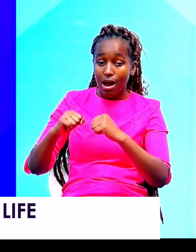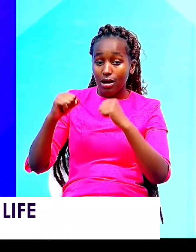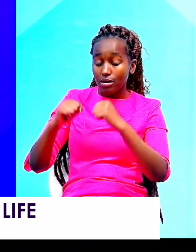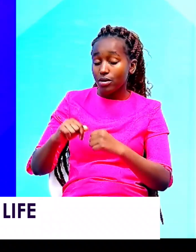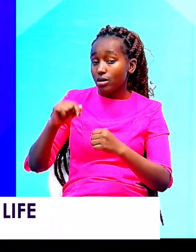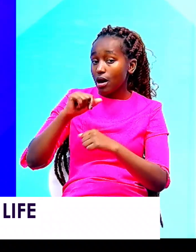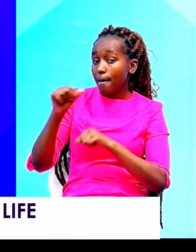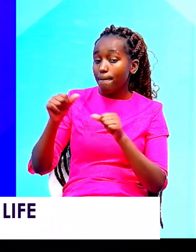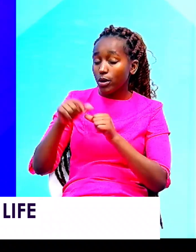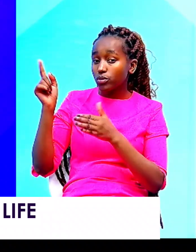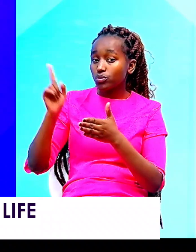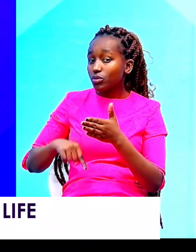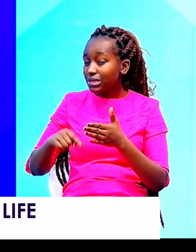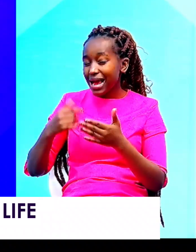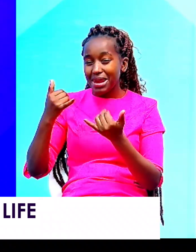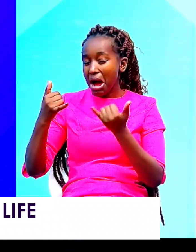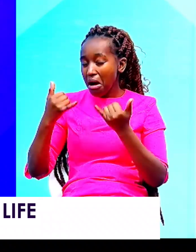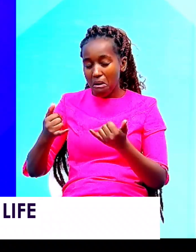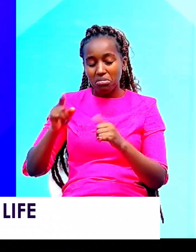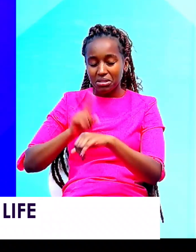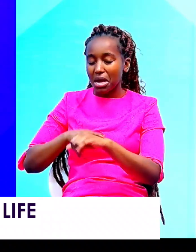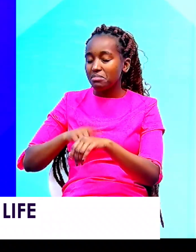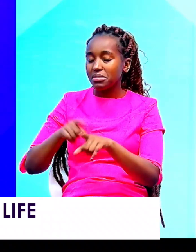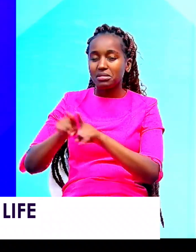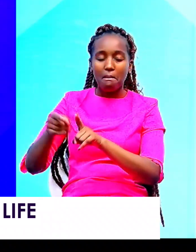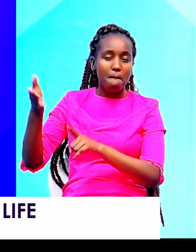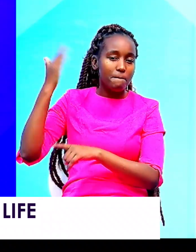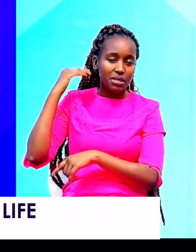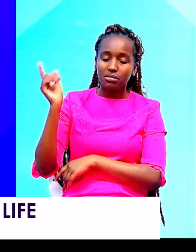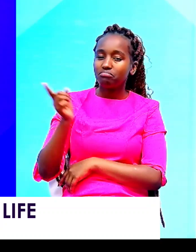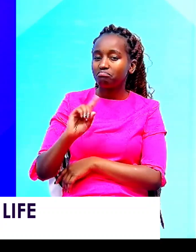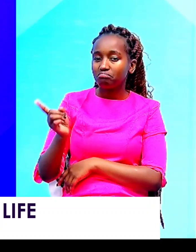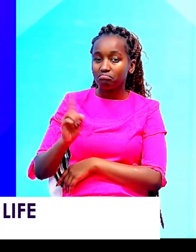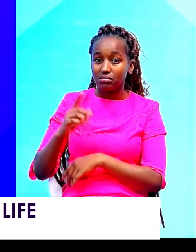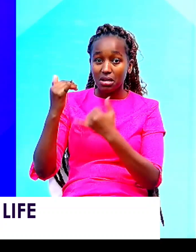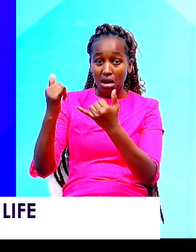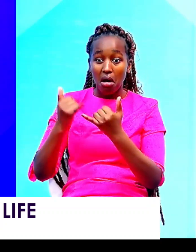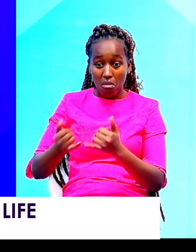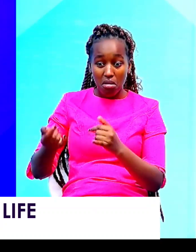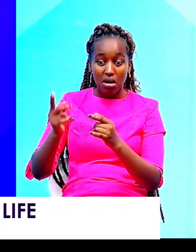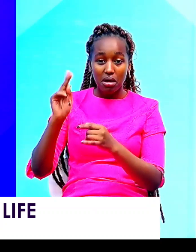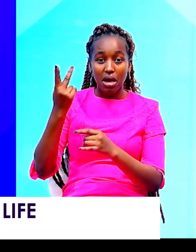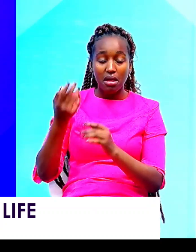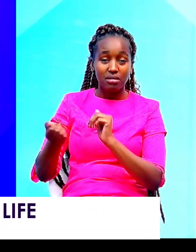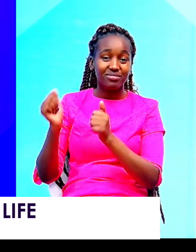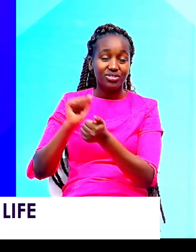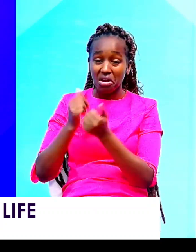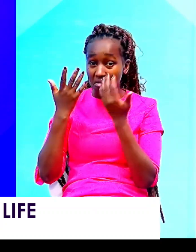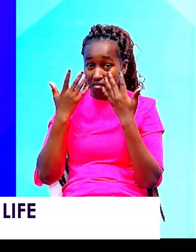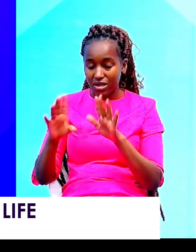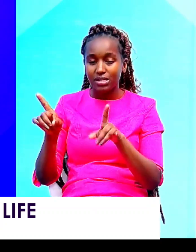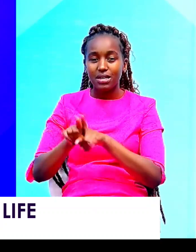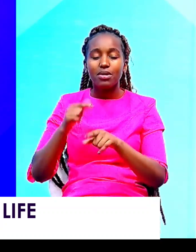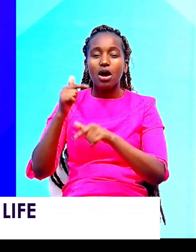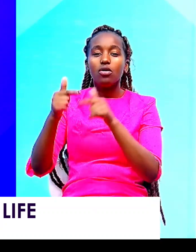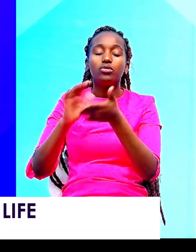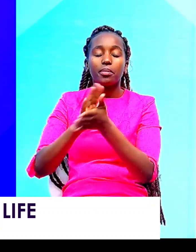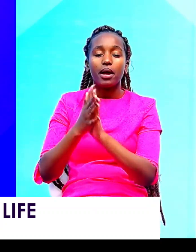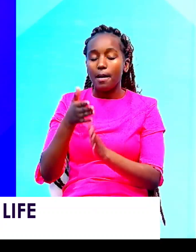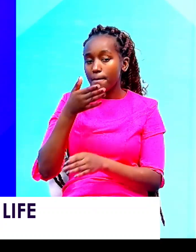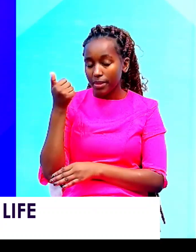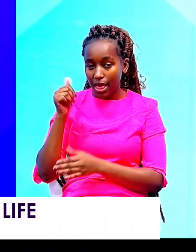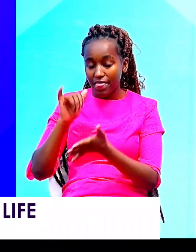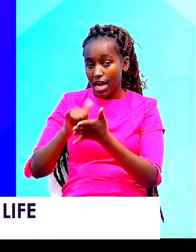we are not living in the past days. Kenya has changed, and it can only get better. And that is why